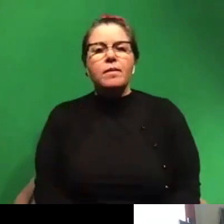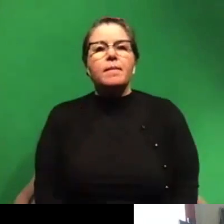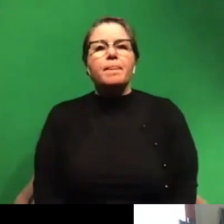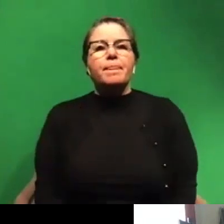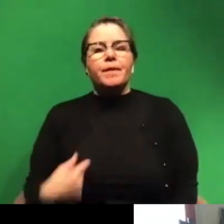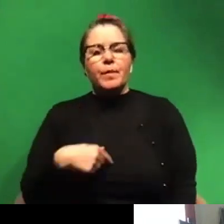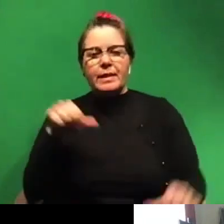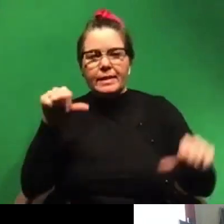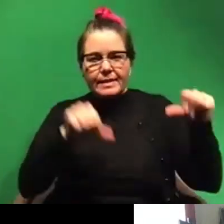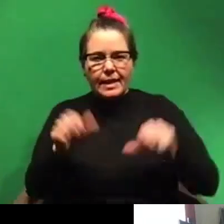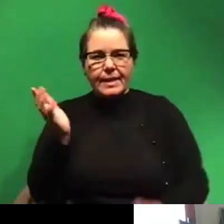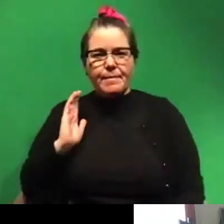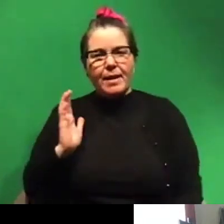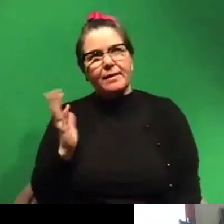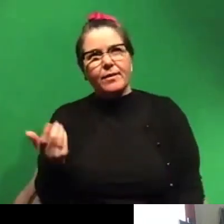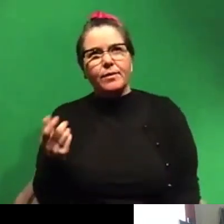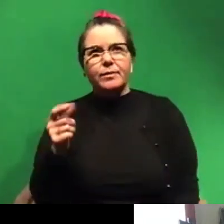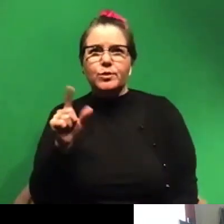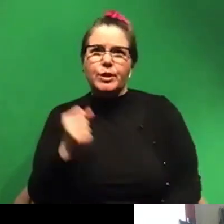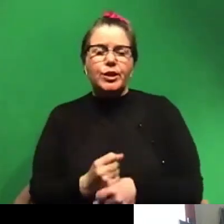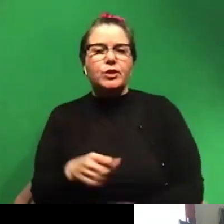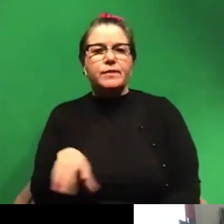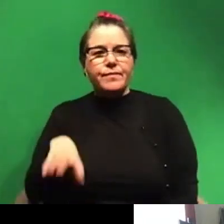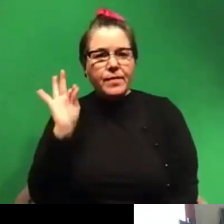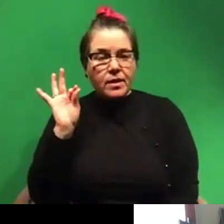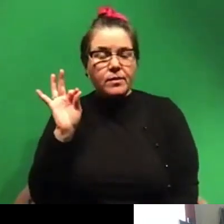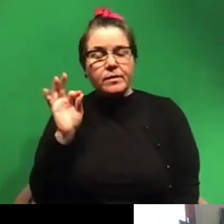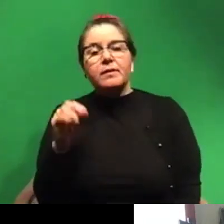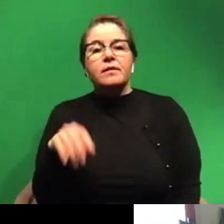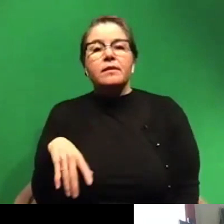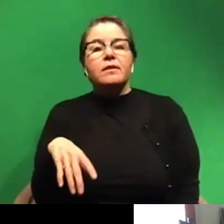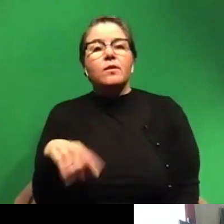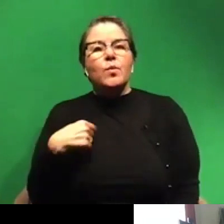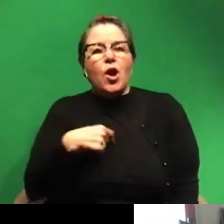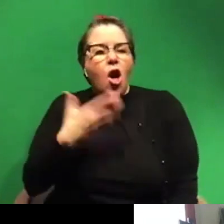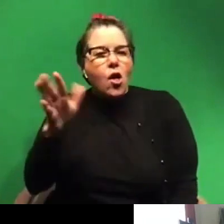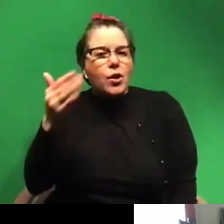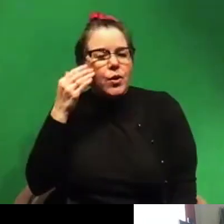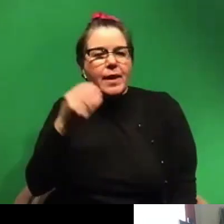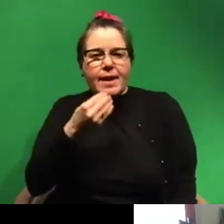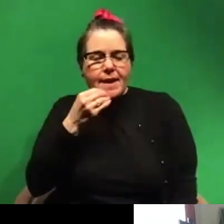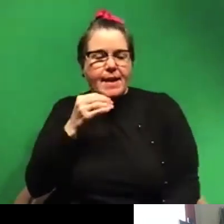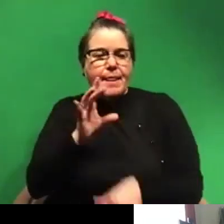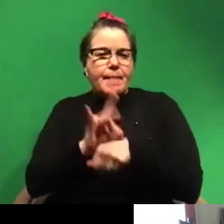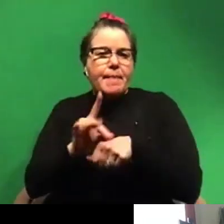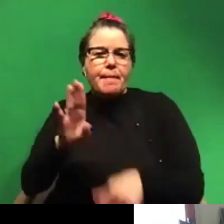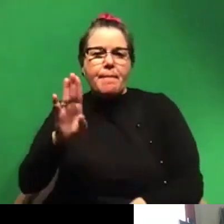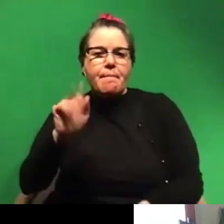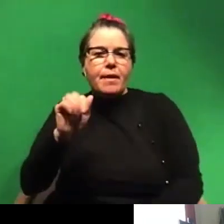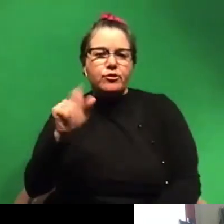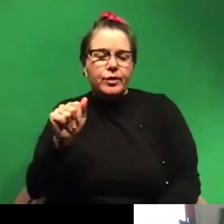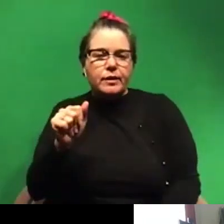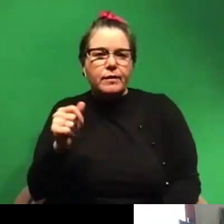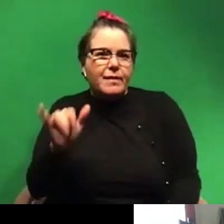scientists in the past, you know, I don't know, 20 years, discovered that we already knew that they eat bacteria. That's just like what's for